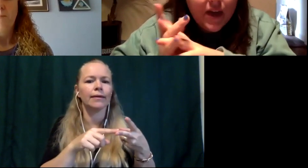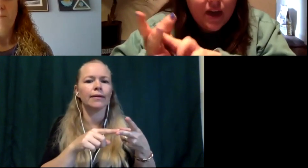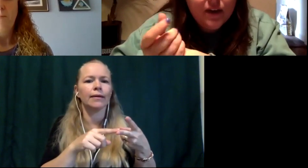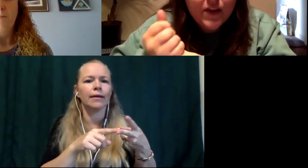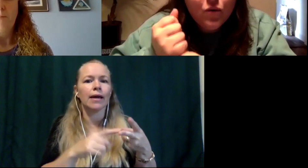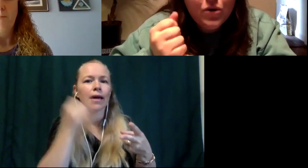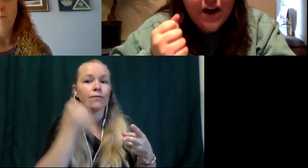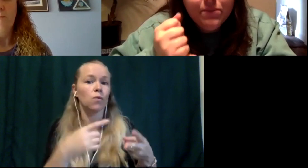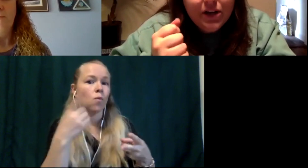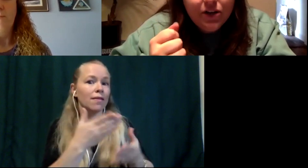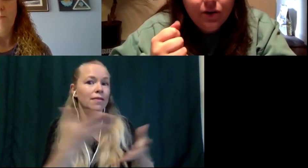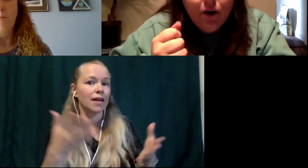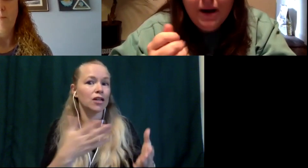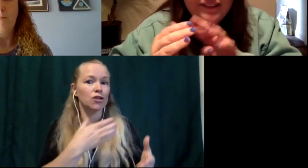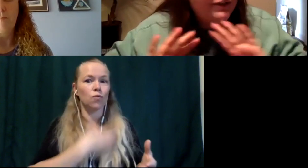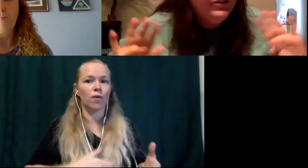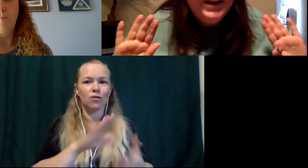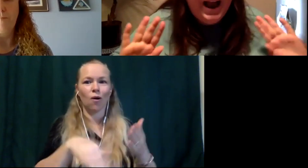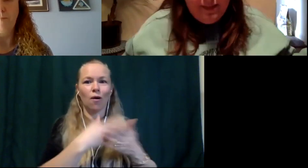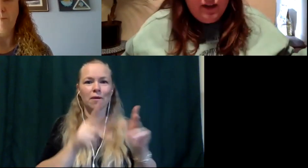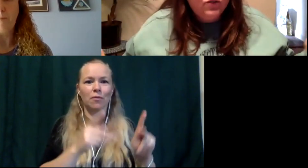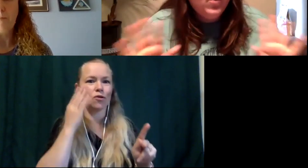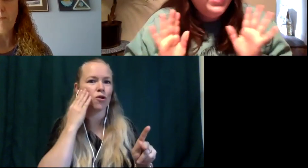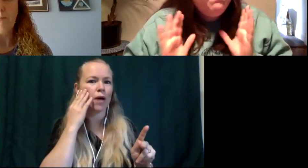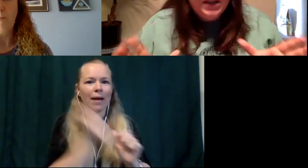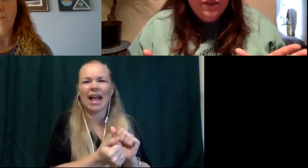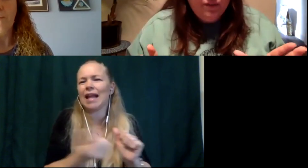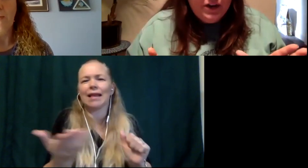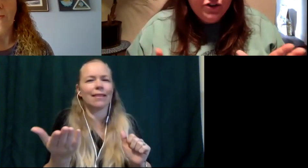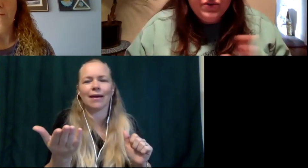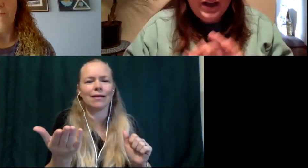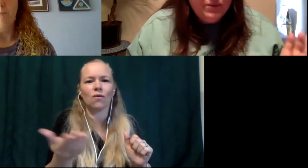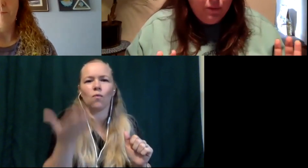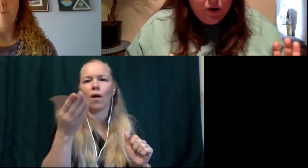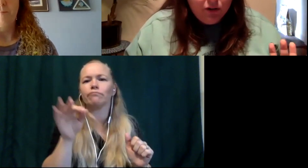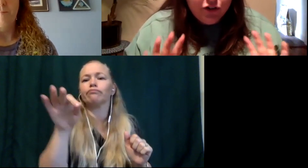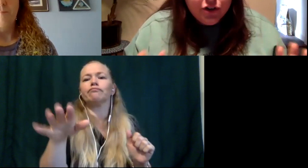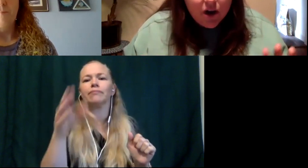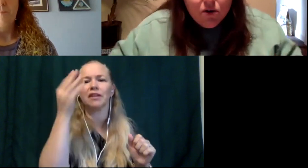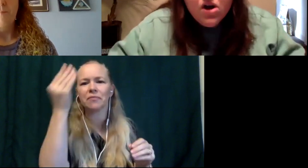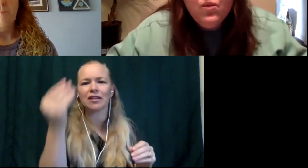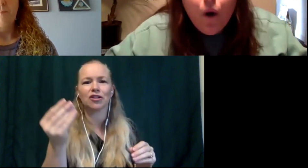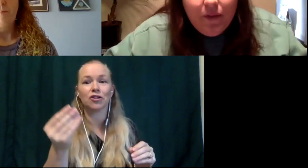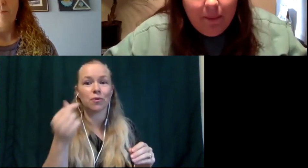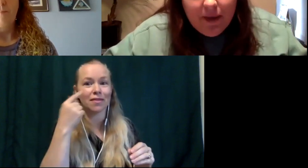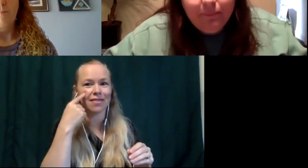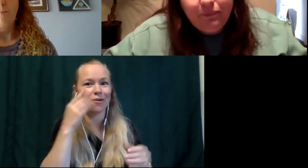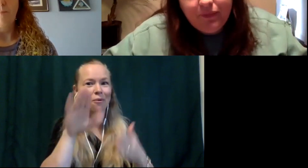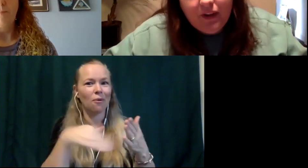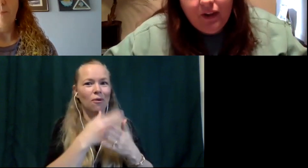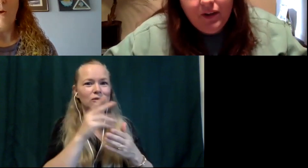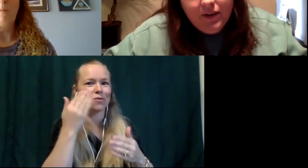one thing that you wish everybody knew about literally anything, just one piece of information you think everybody in the world should know, what would